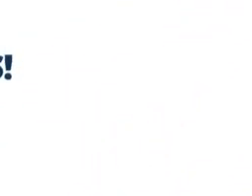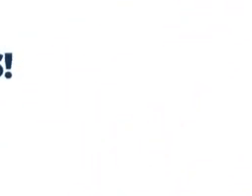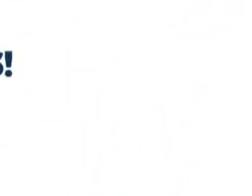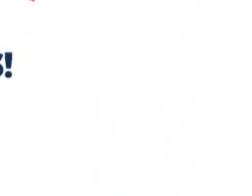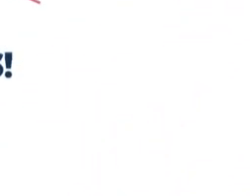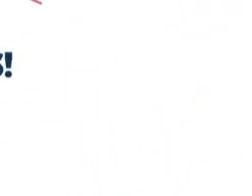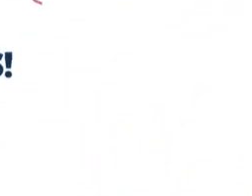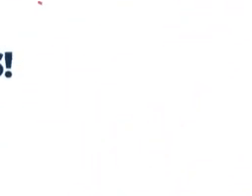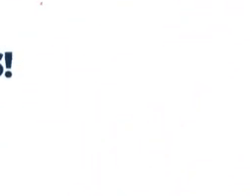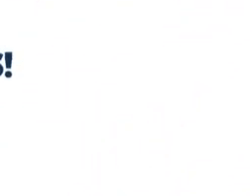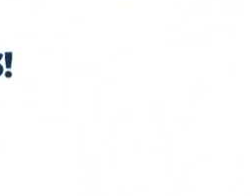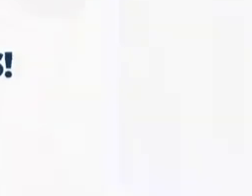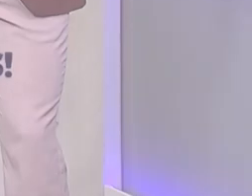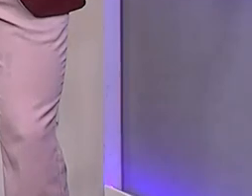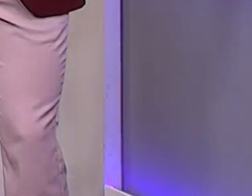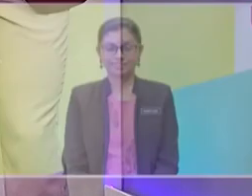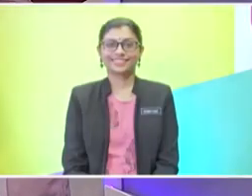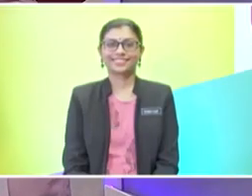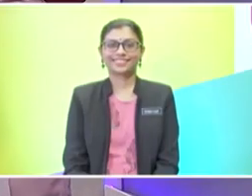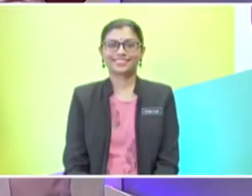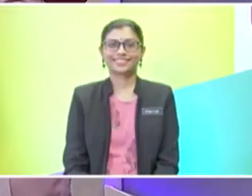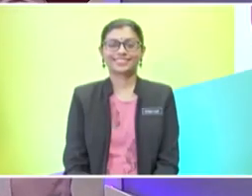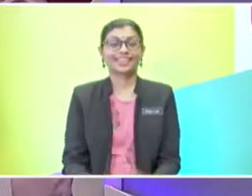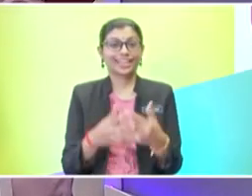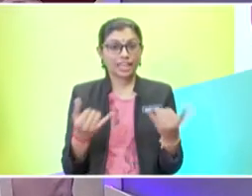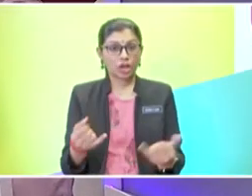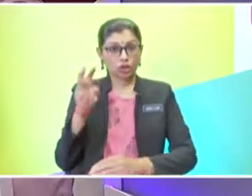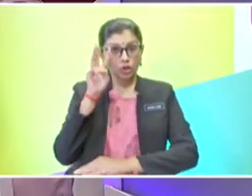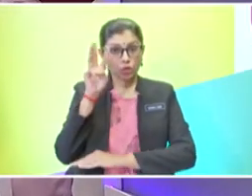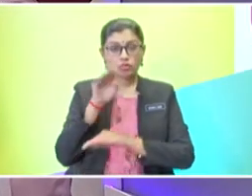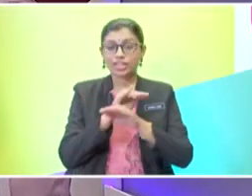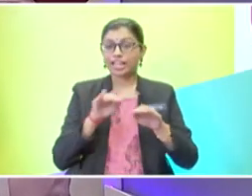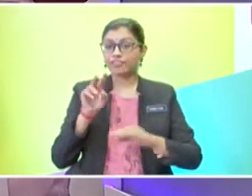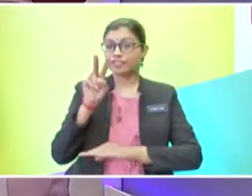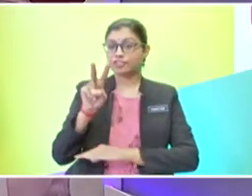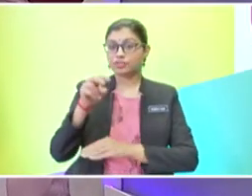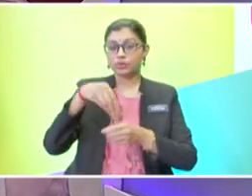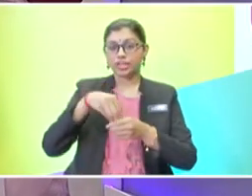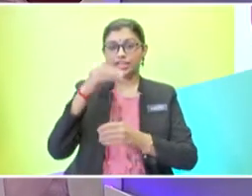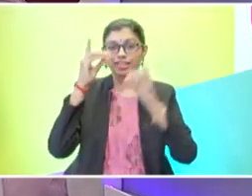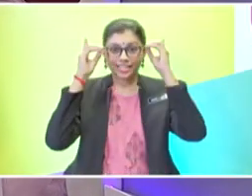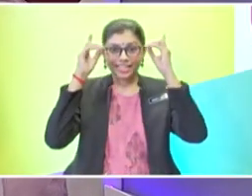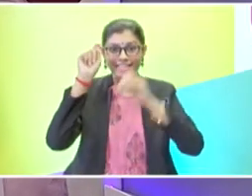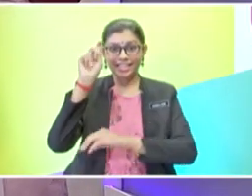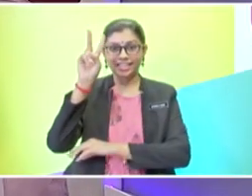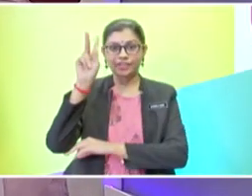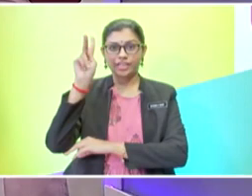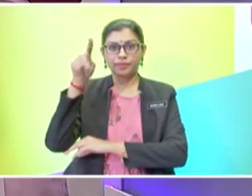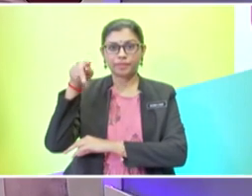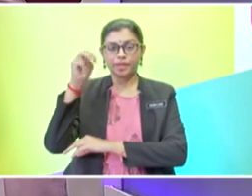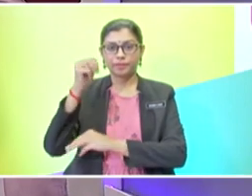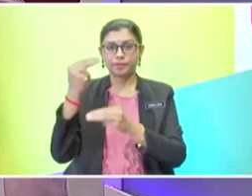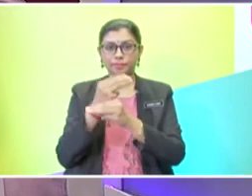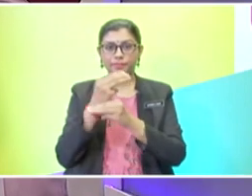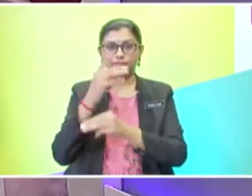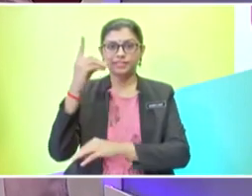DidikTV KPM. You are now watching Level 2 on DidikTV KPM. Our subject for today is Mathematics